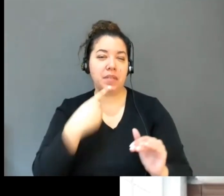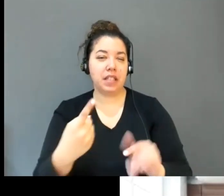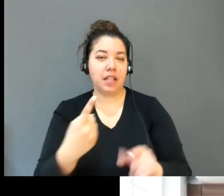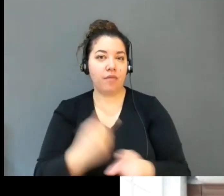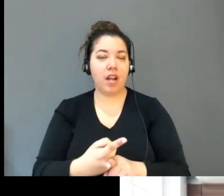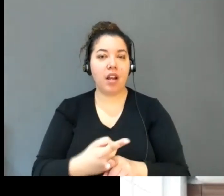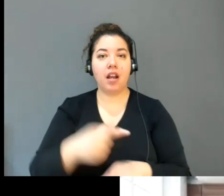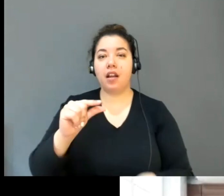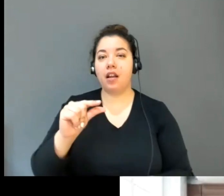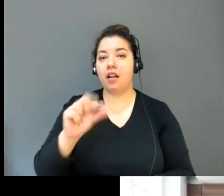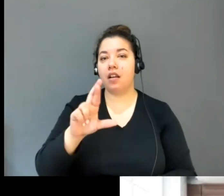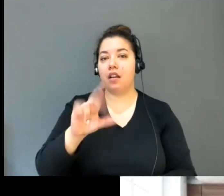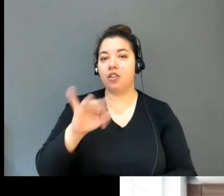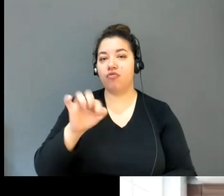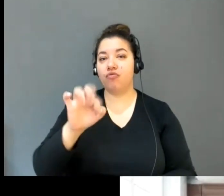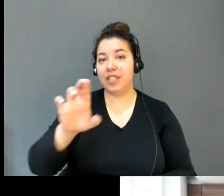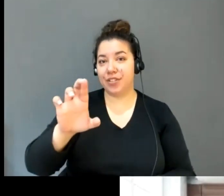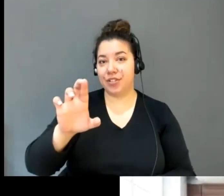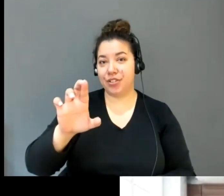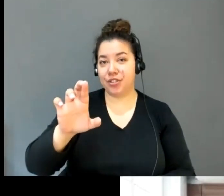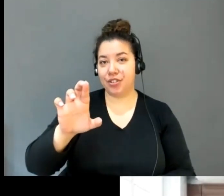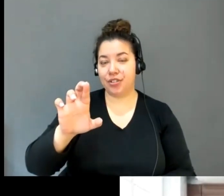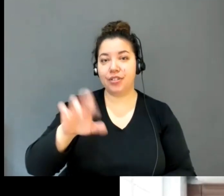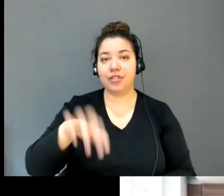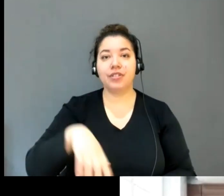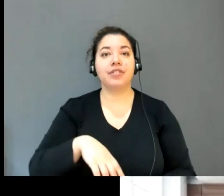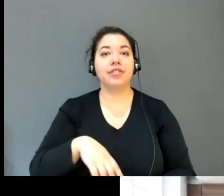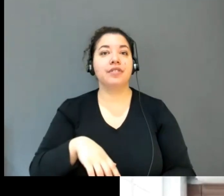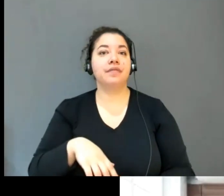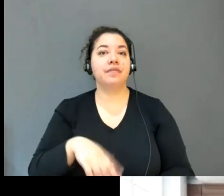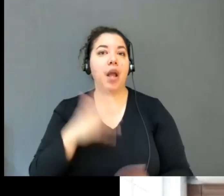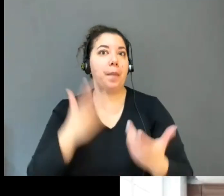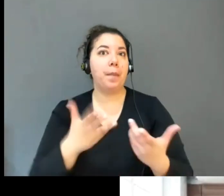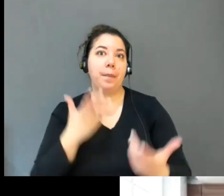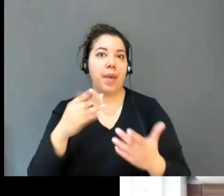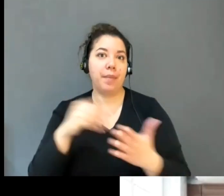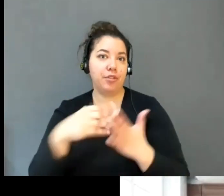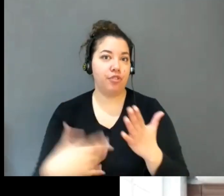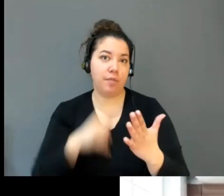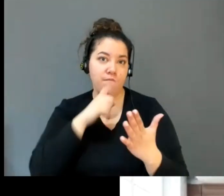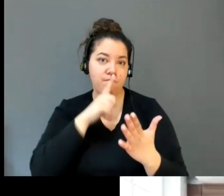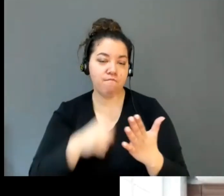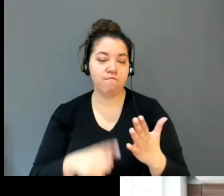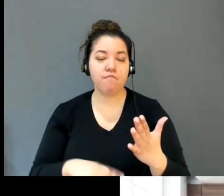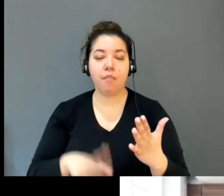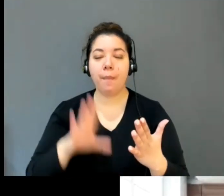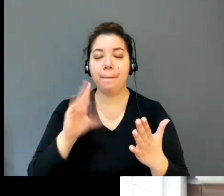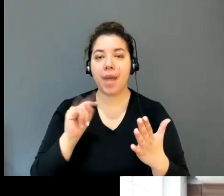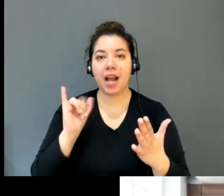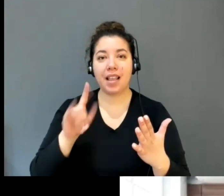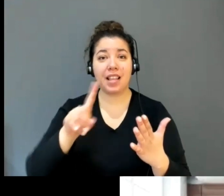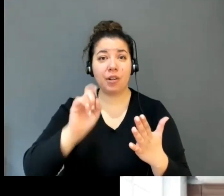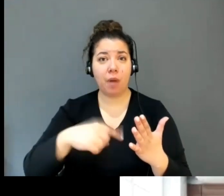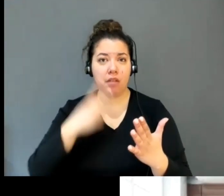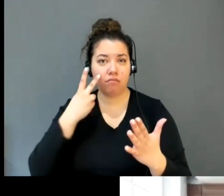Greaser. Hopefully I pronounced that correctly. And it may be one of your students, okay? But the question is essentially, how